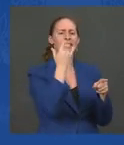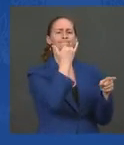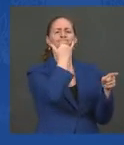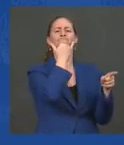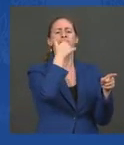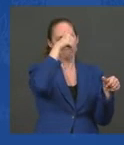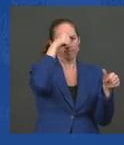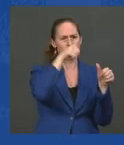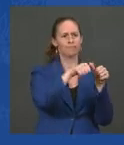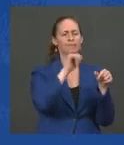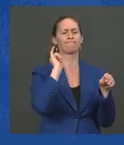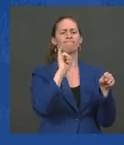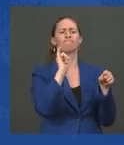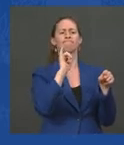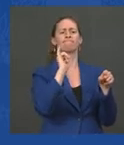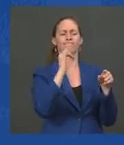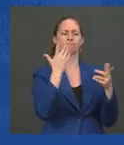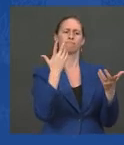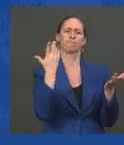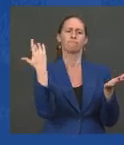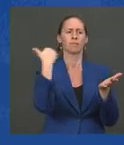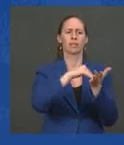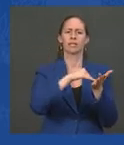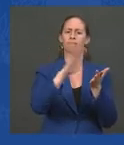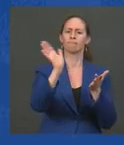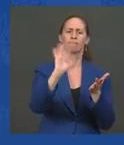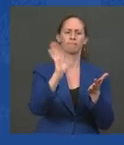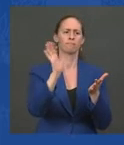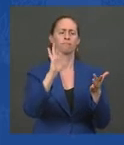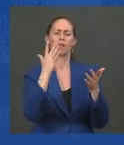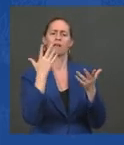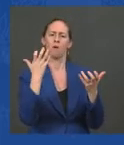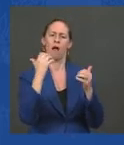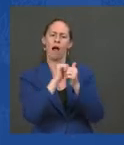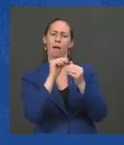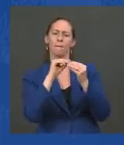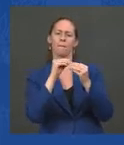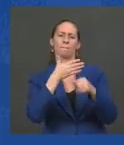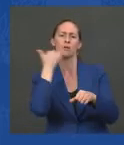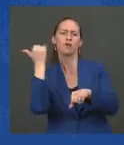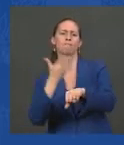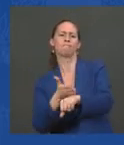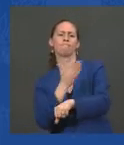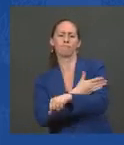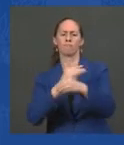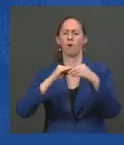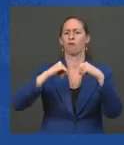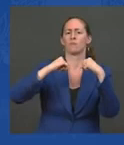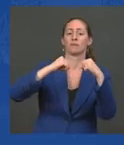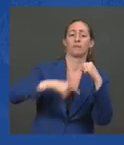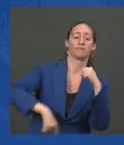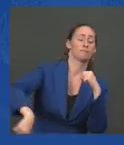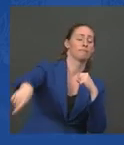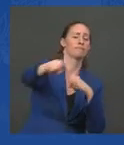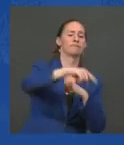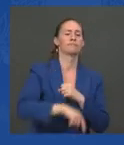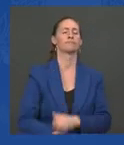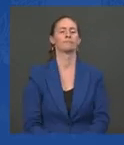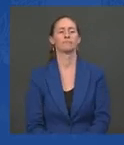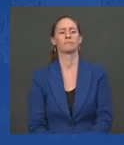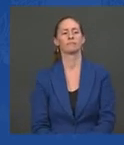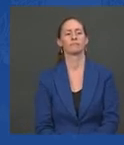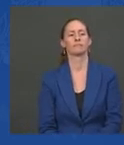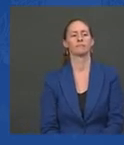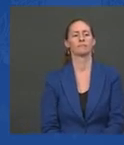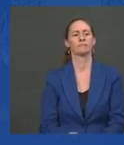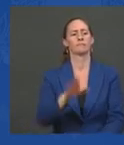ourselves to the perfection of the Union that we love and we must protect. For if we can summon the courage to